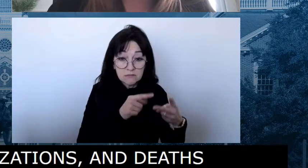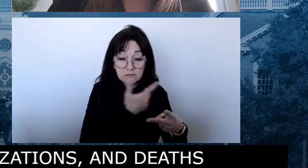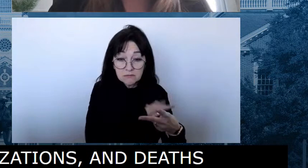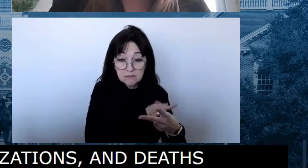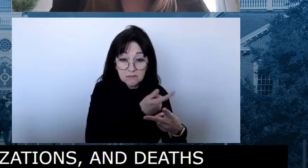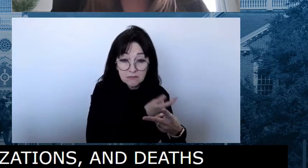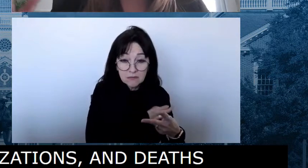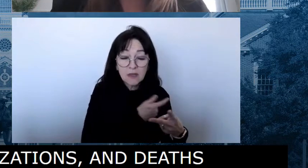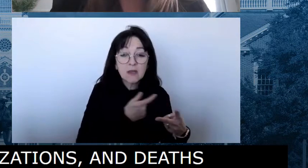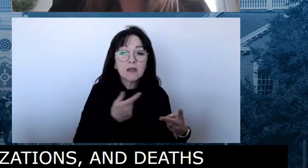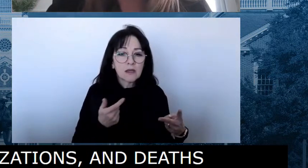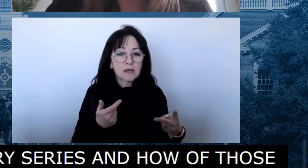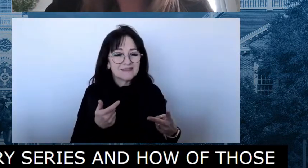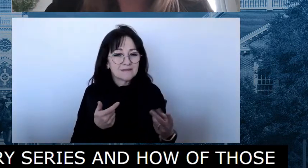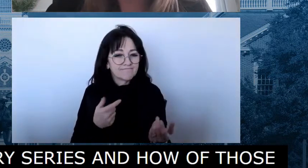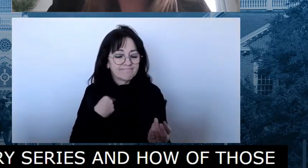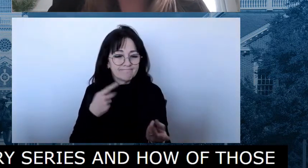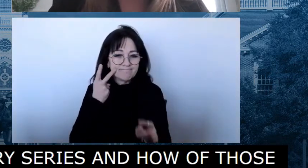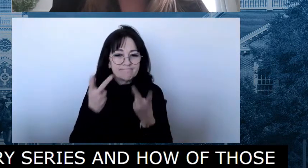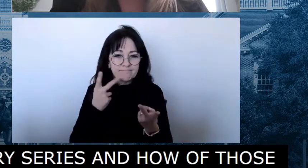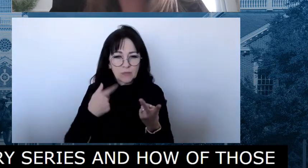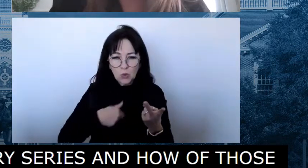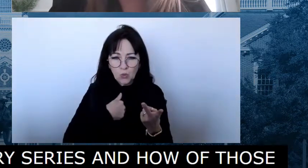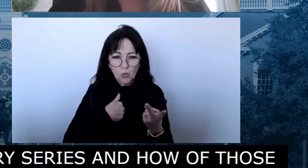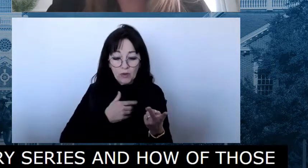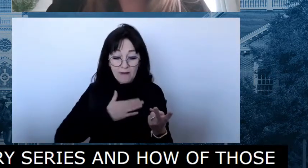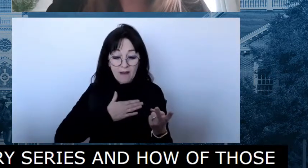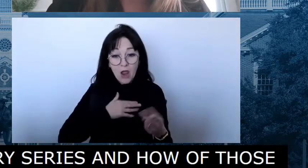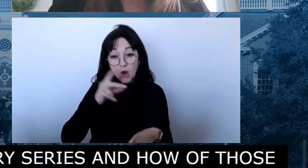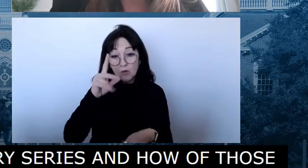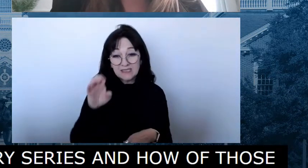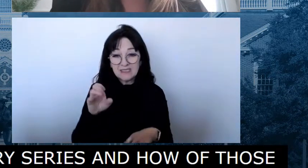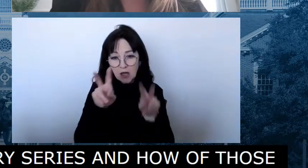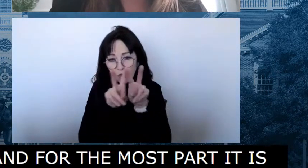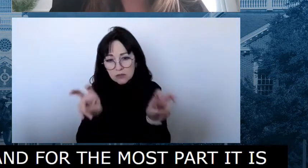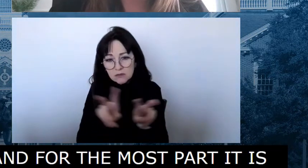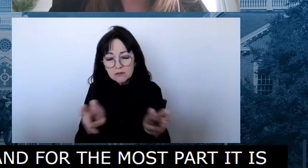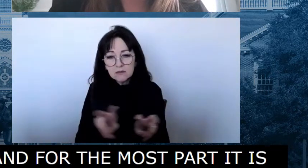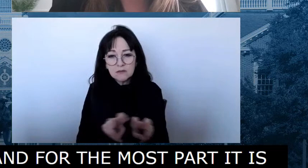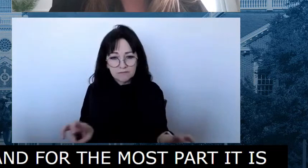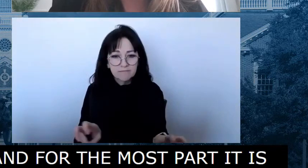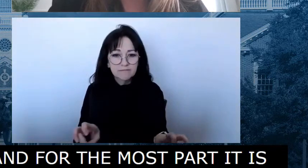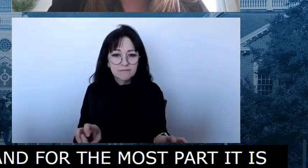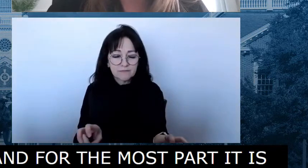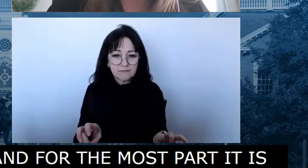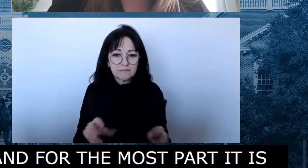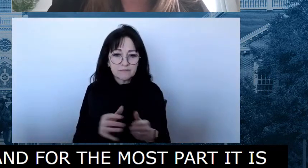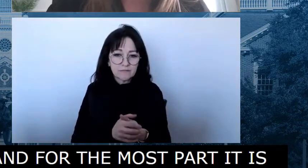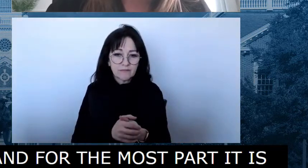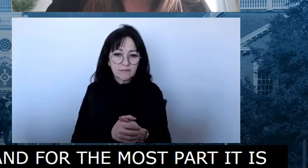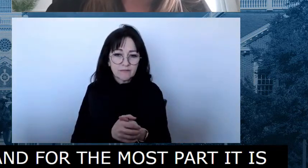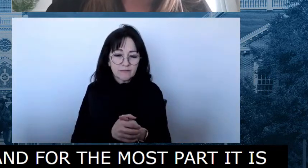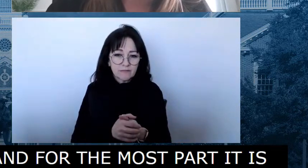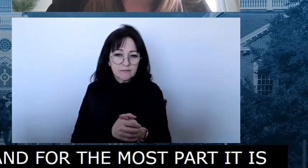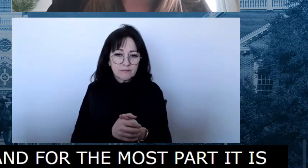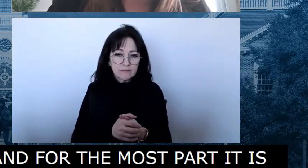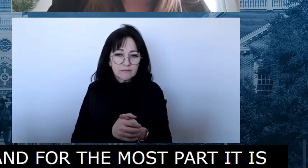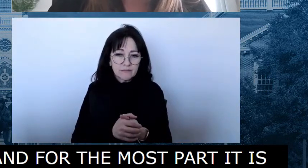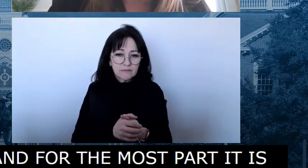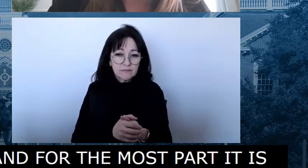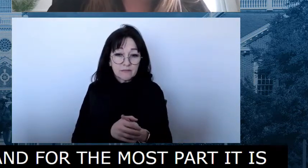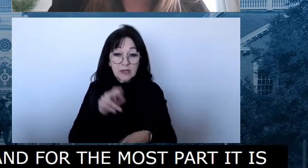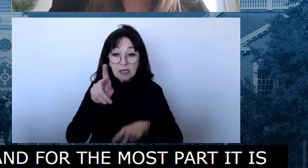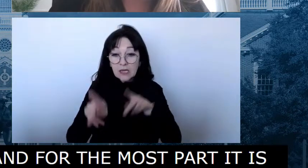most part, it's somewhere between like 85–90% of individuals who are